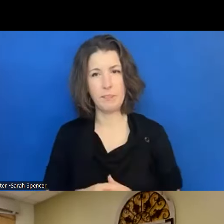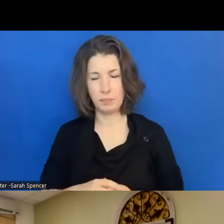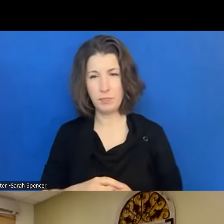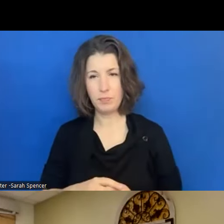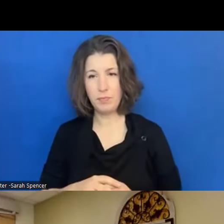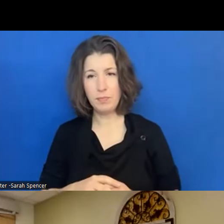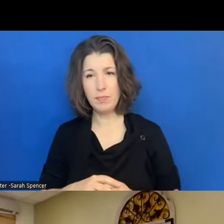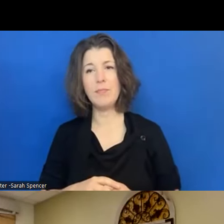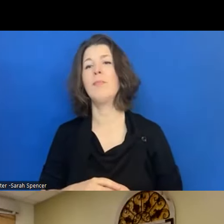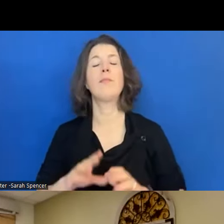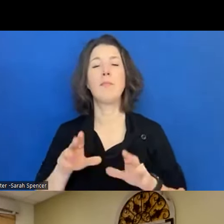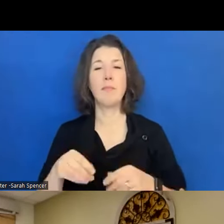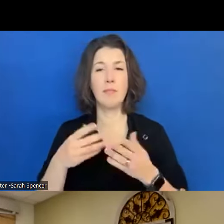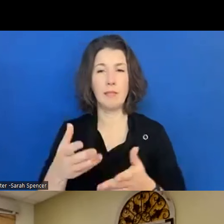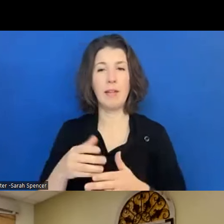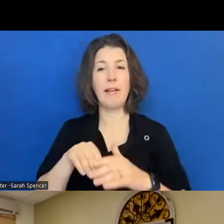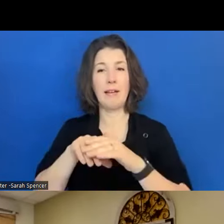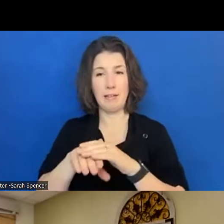Supplying accessible digital